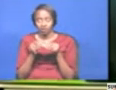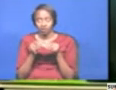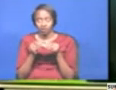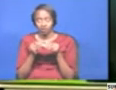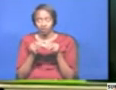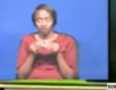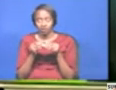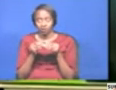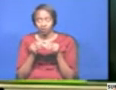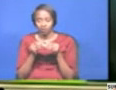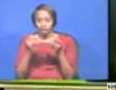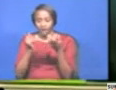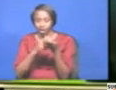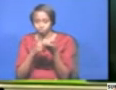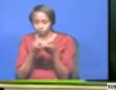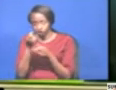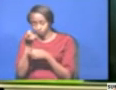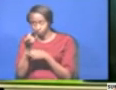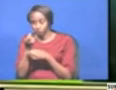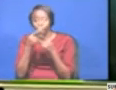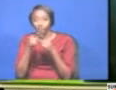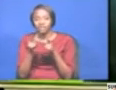But let me just say